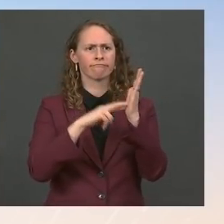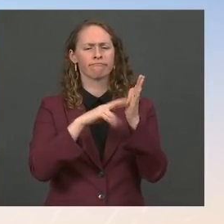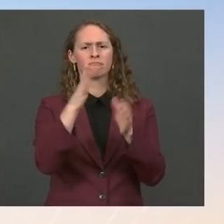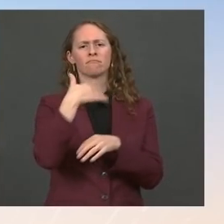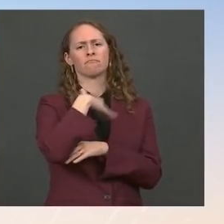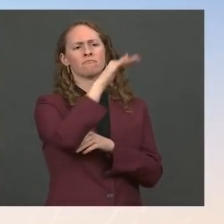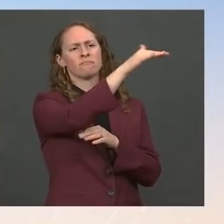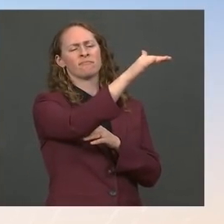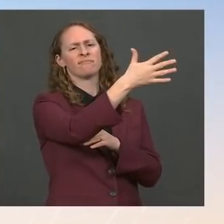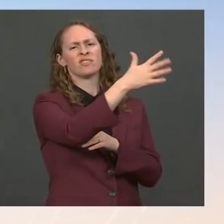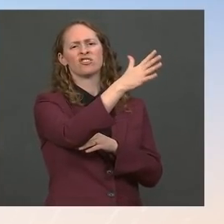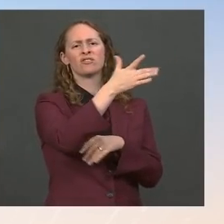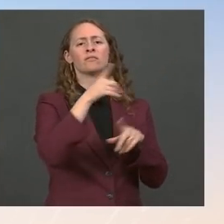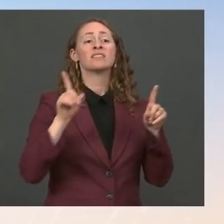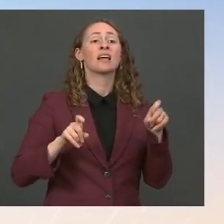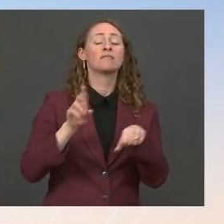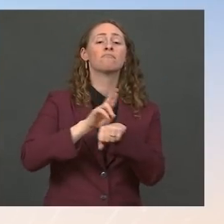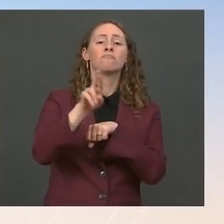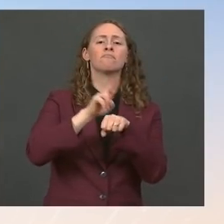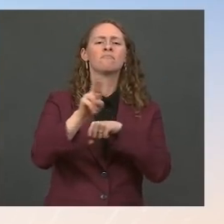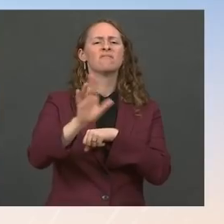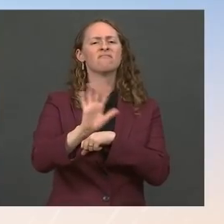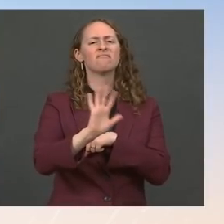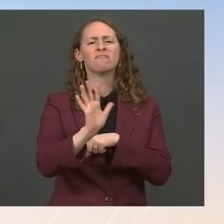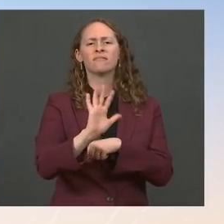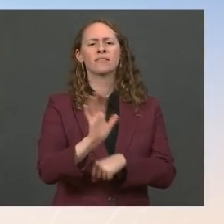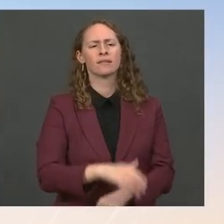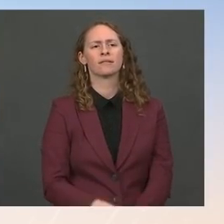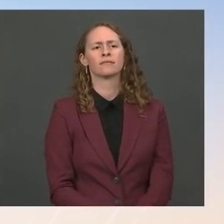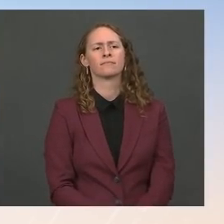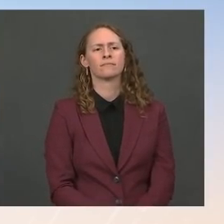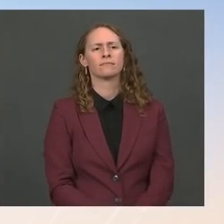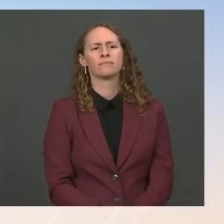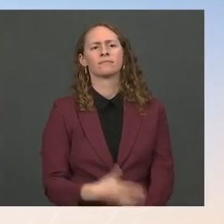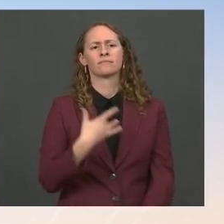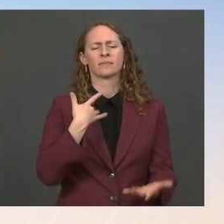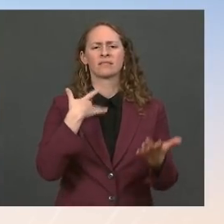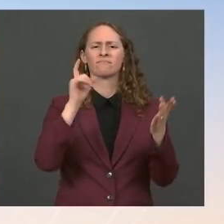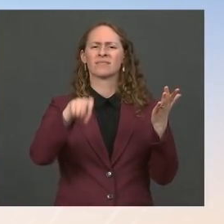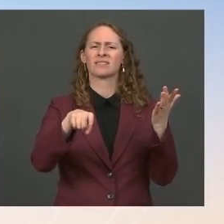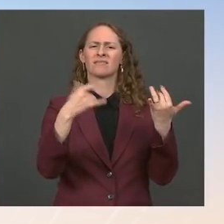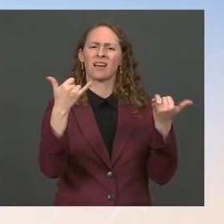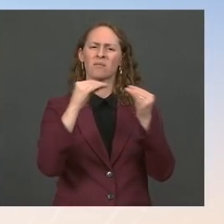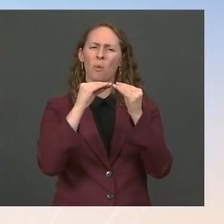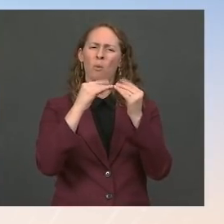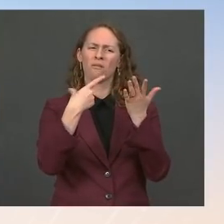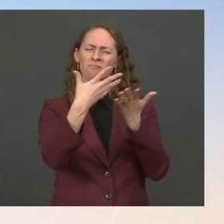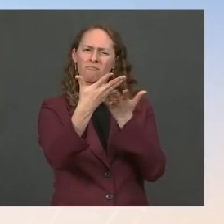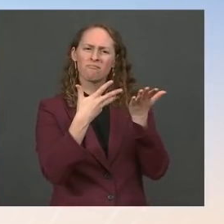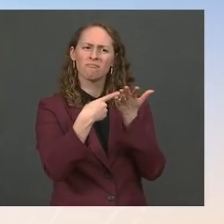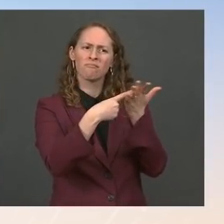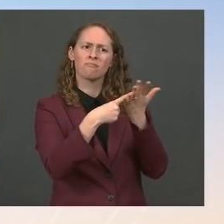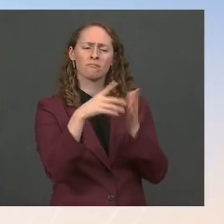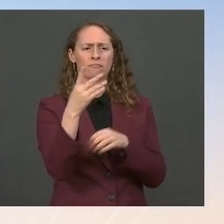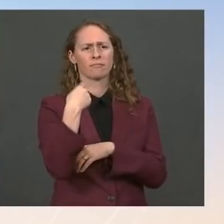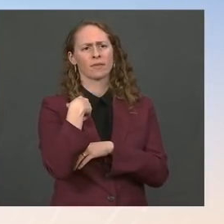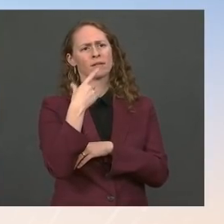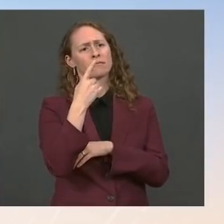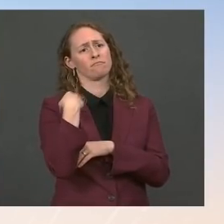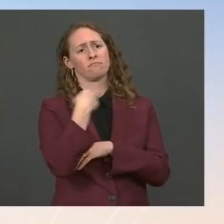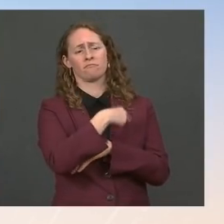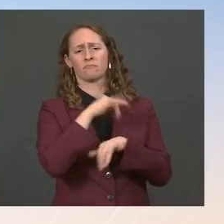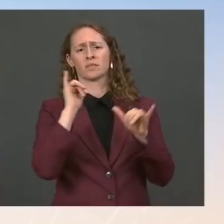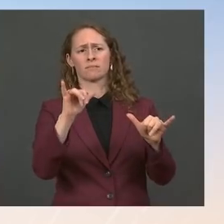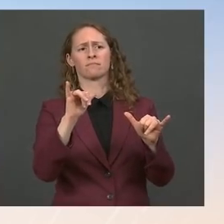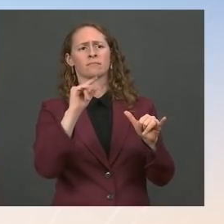further provocations and engage in sustained and substantive dialogue, and our commitment to the defense of the Republic of Korea and Japan remains